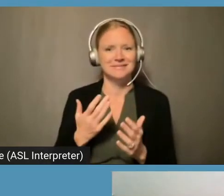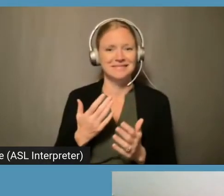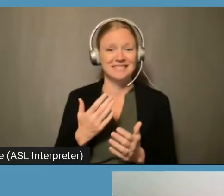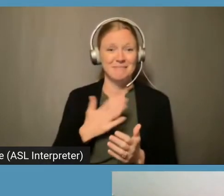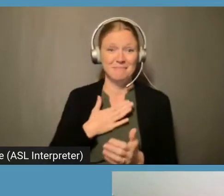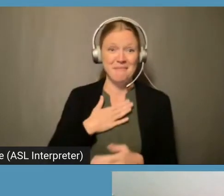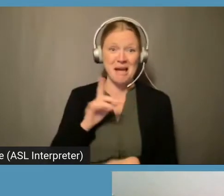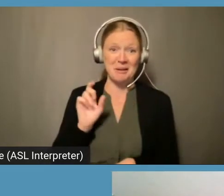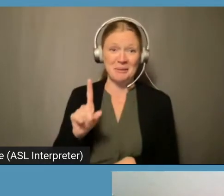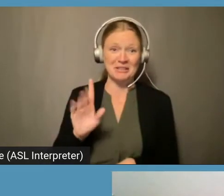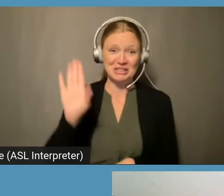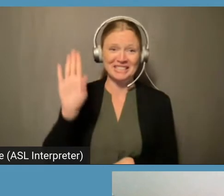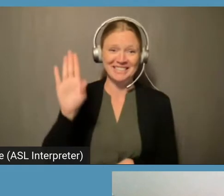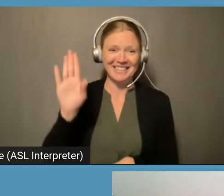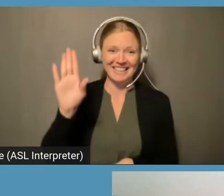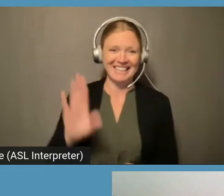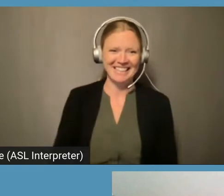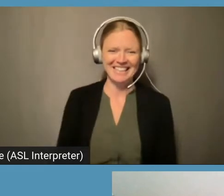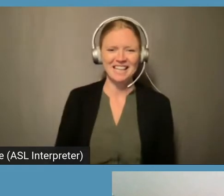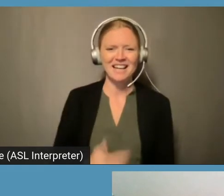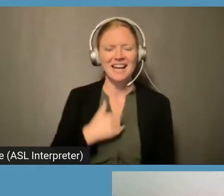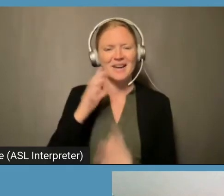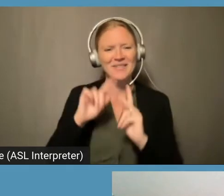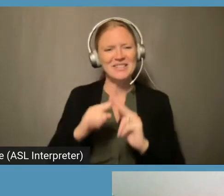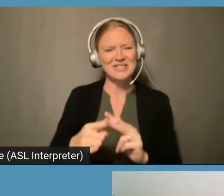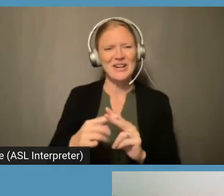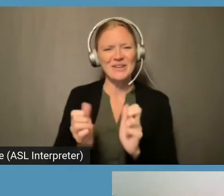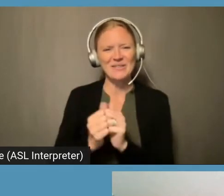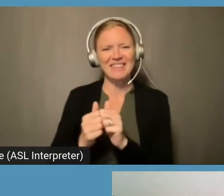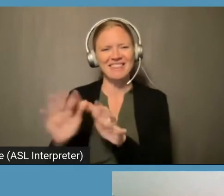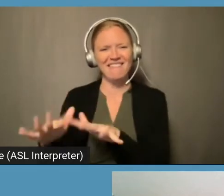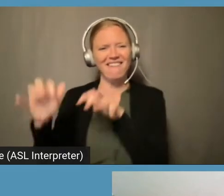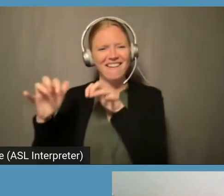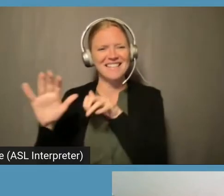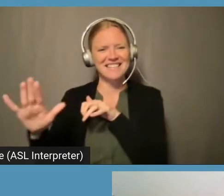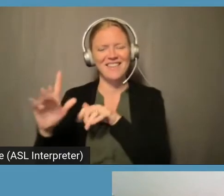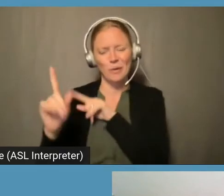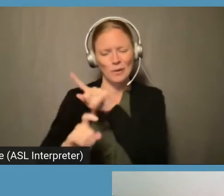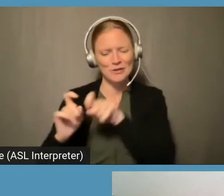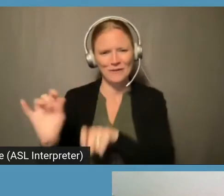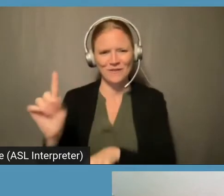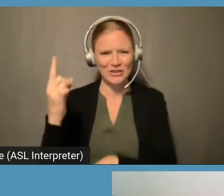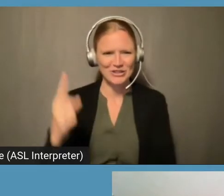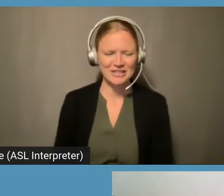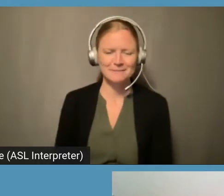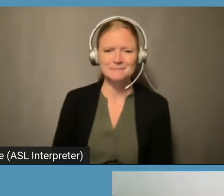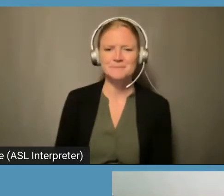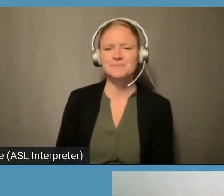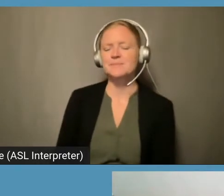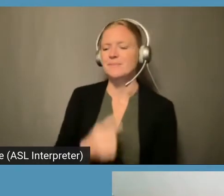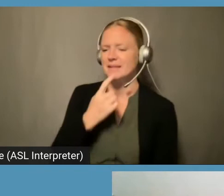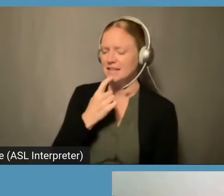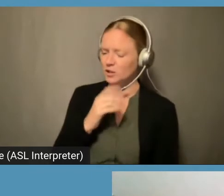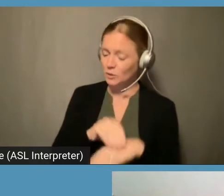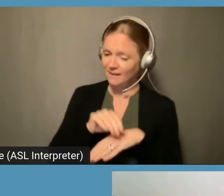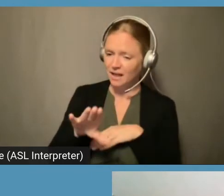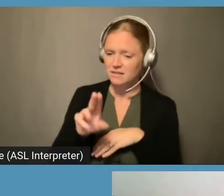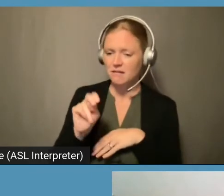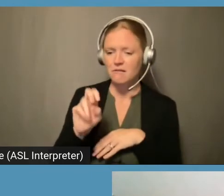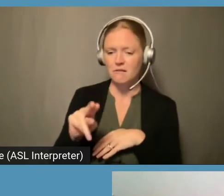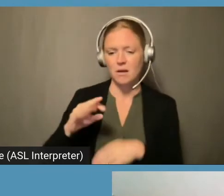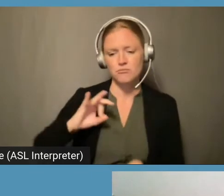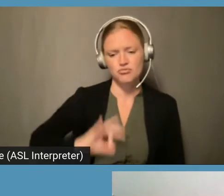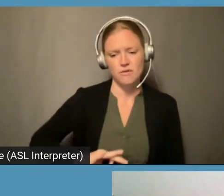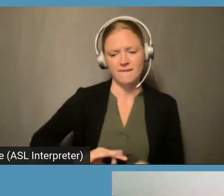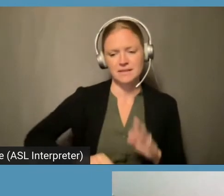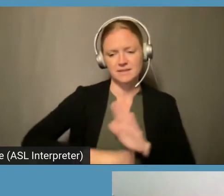as well. But so I'll start with the attendee questions first. All right. as you have advised nonprofits on the development of